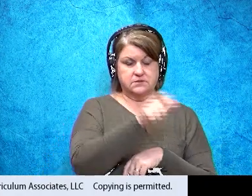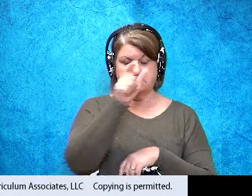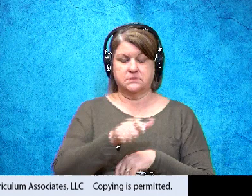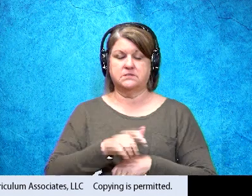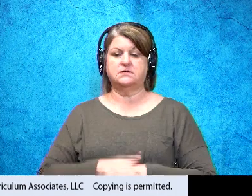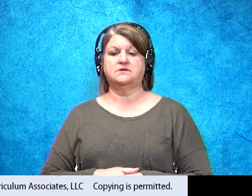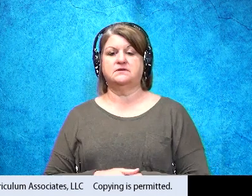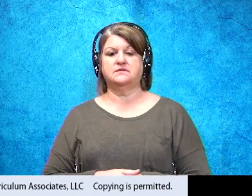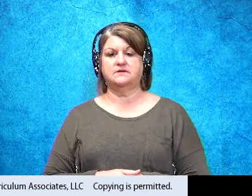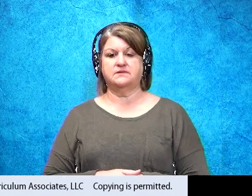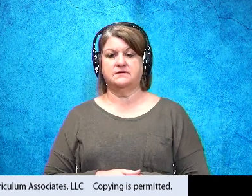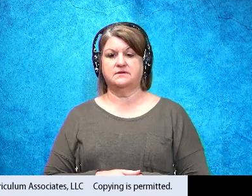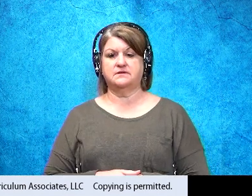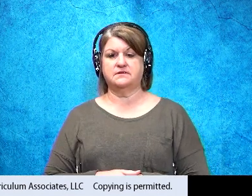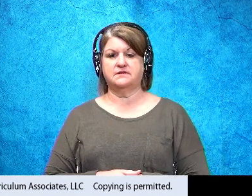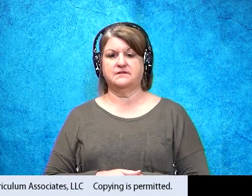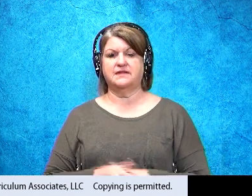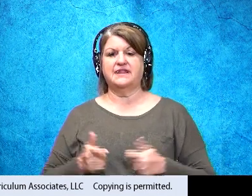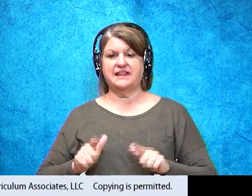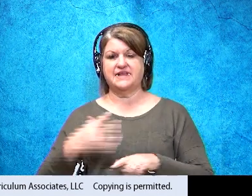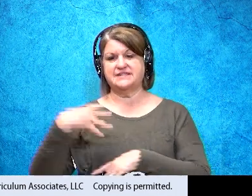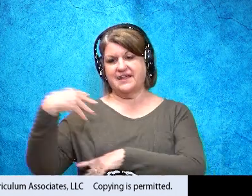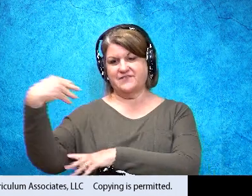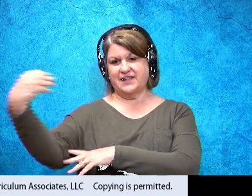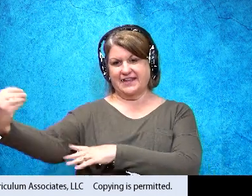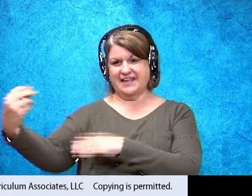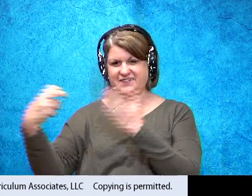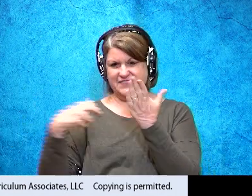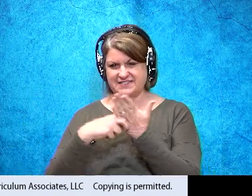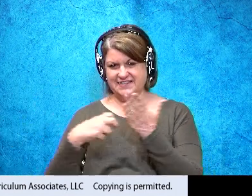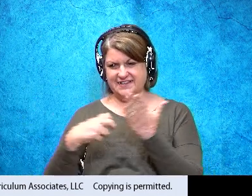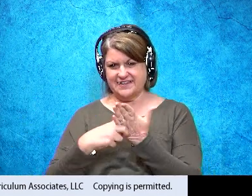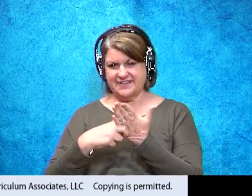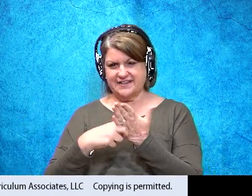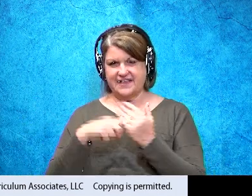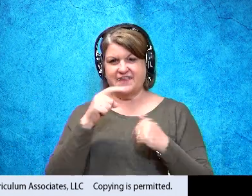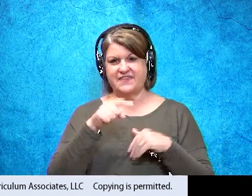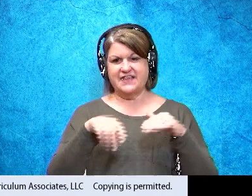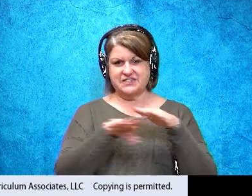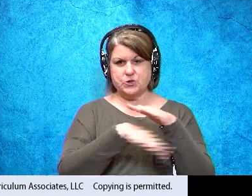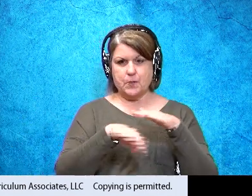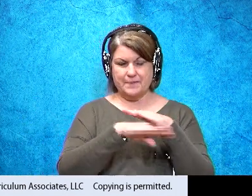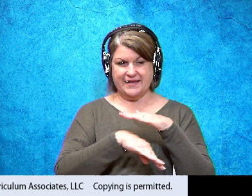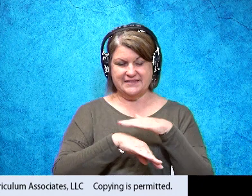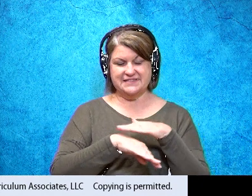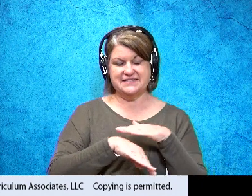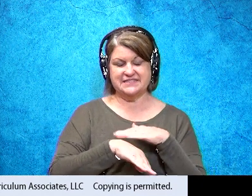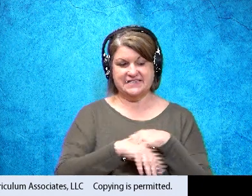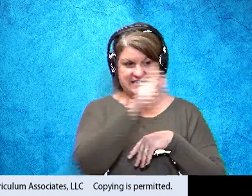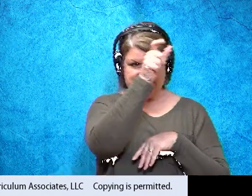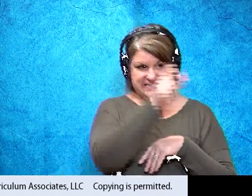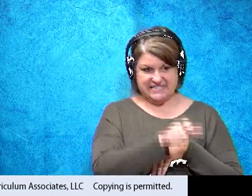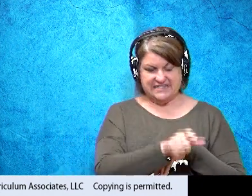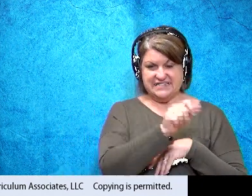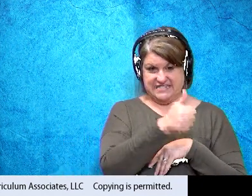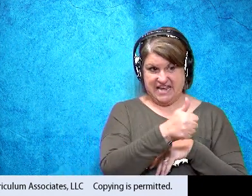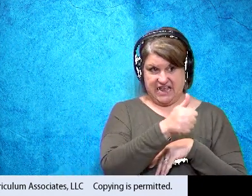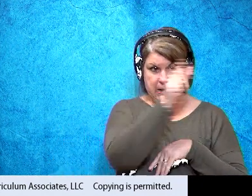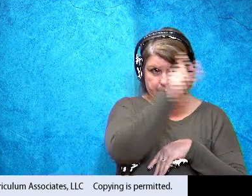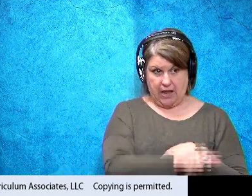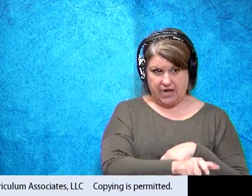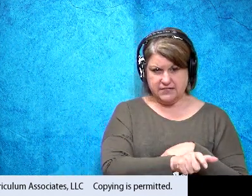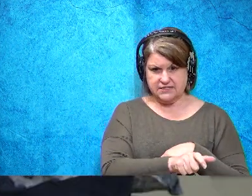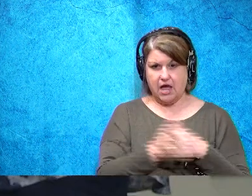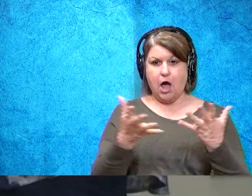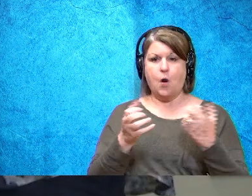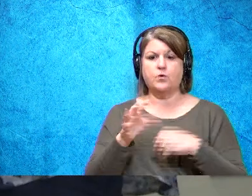Let's have an exit ticket. These are our base 10 blocks, and I want you to find our number and